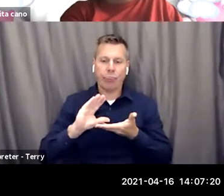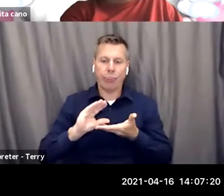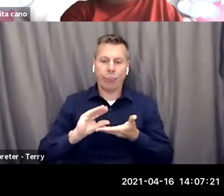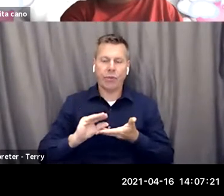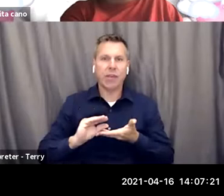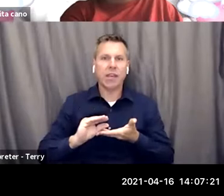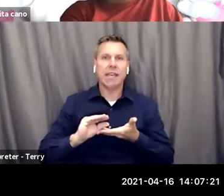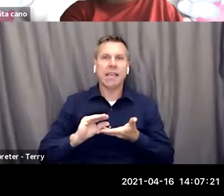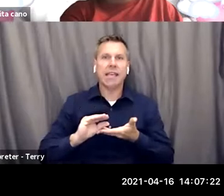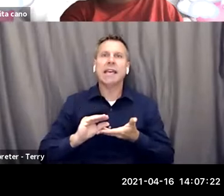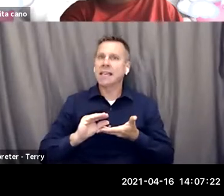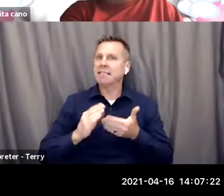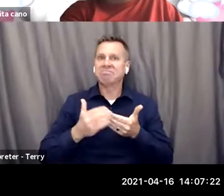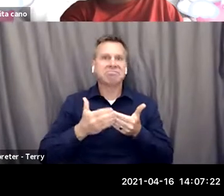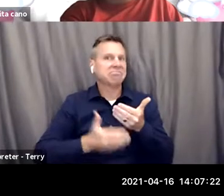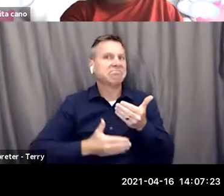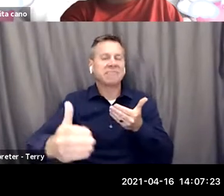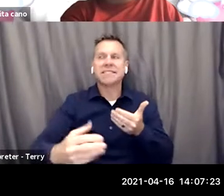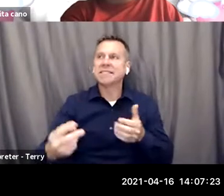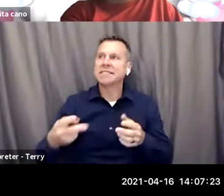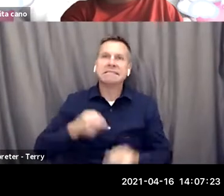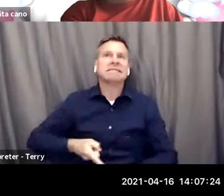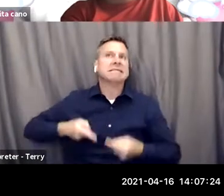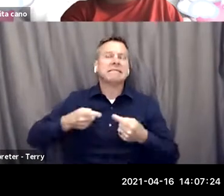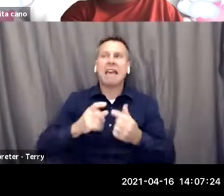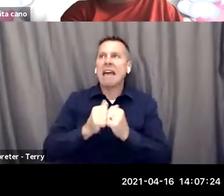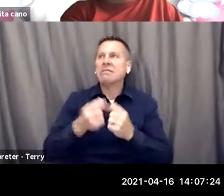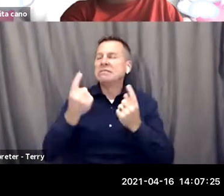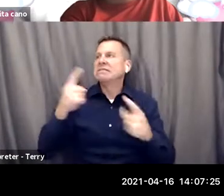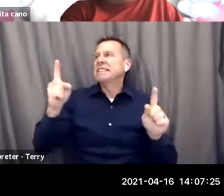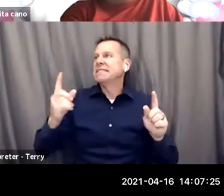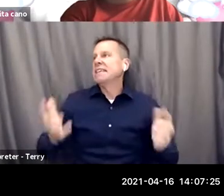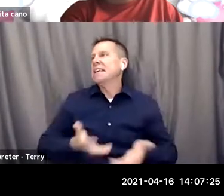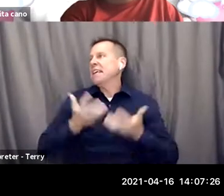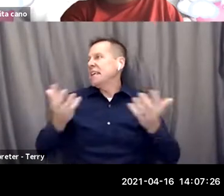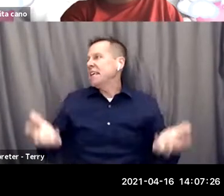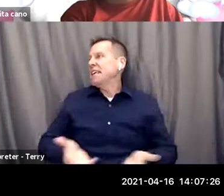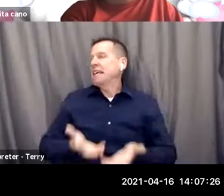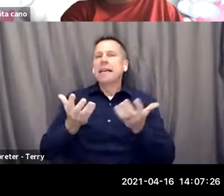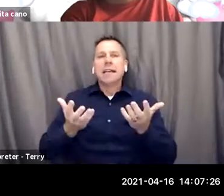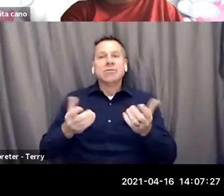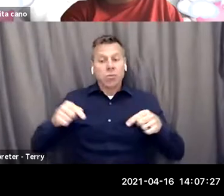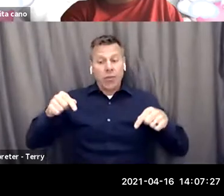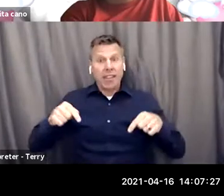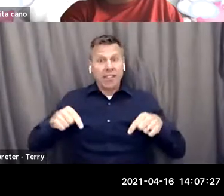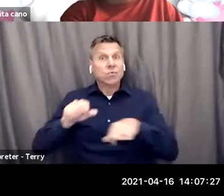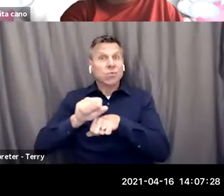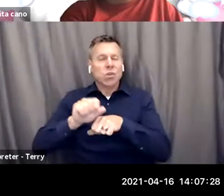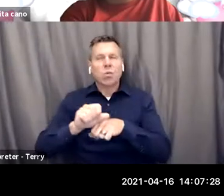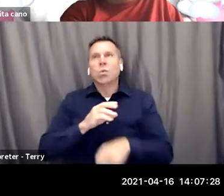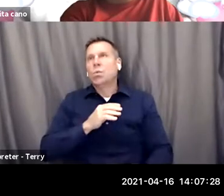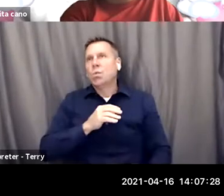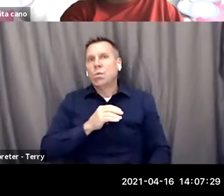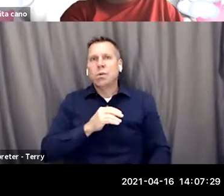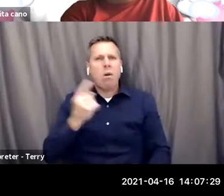to success. And so having people unpack that for you helps. So that's why I came to the work. I have always believed